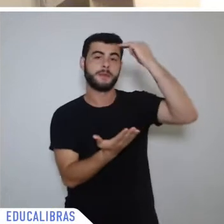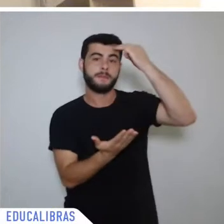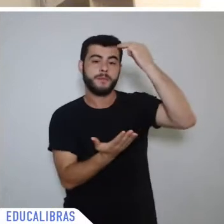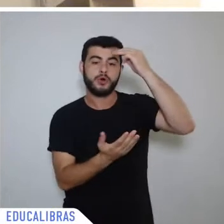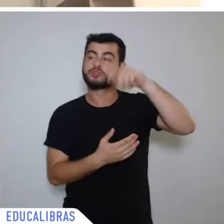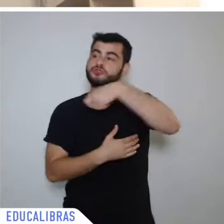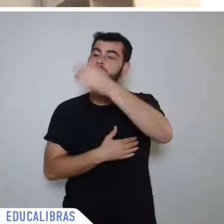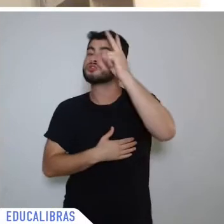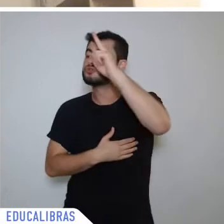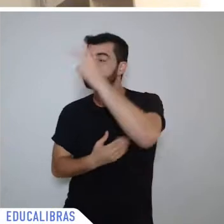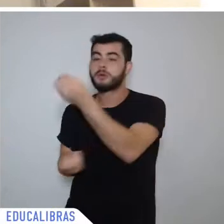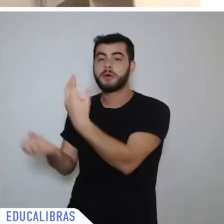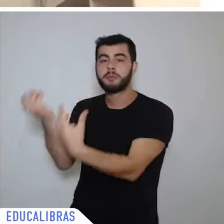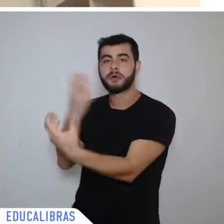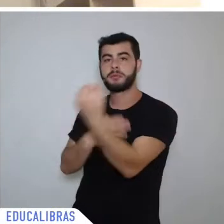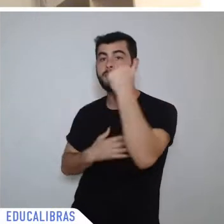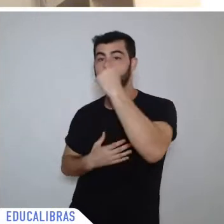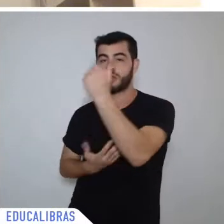writing memoirs